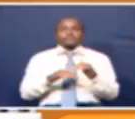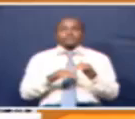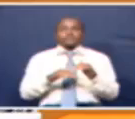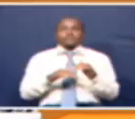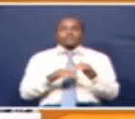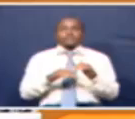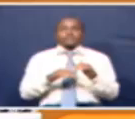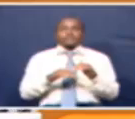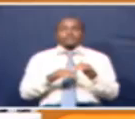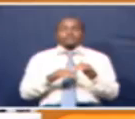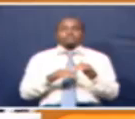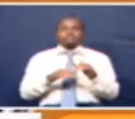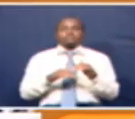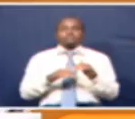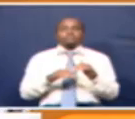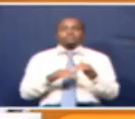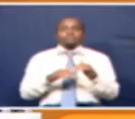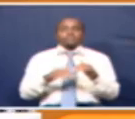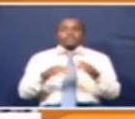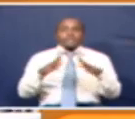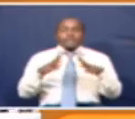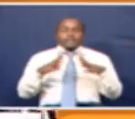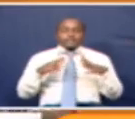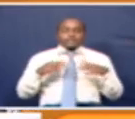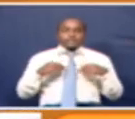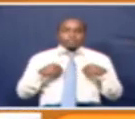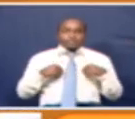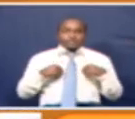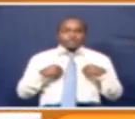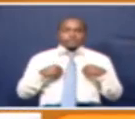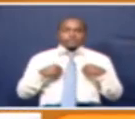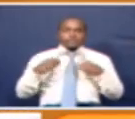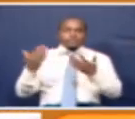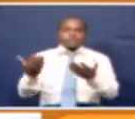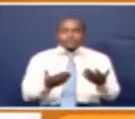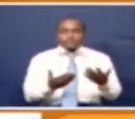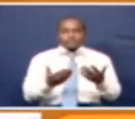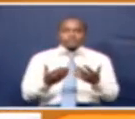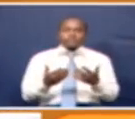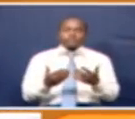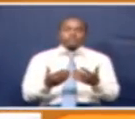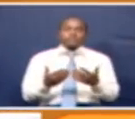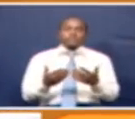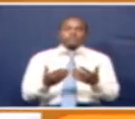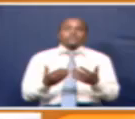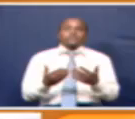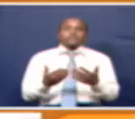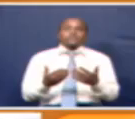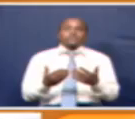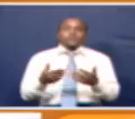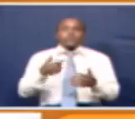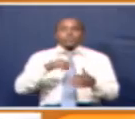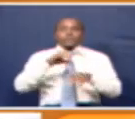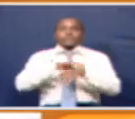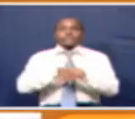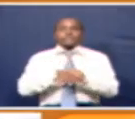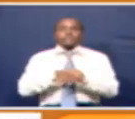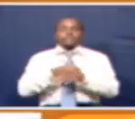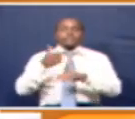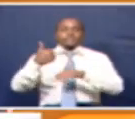extending the olive branch that I see them now extending, we received